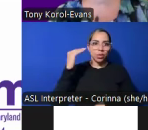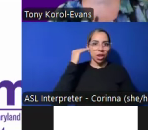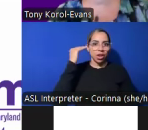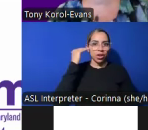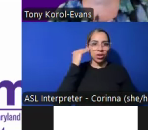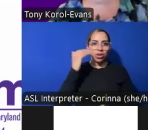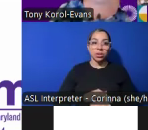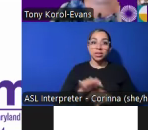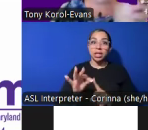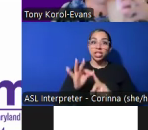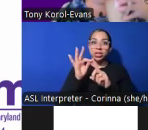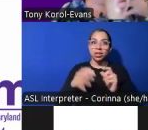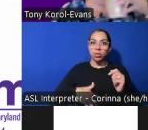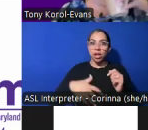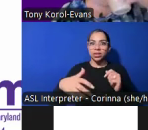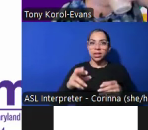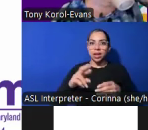Next slide, please.